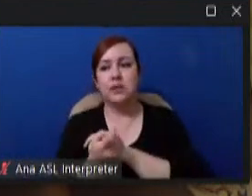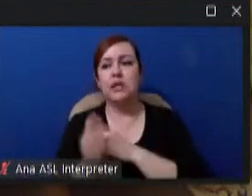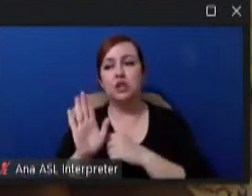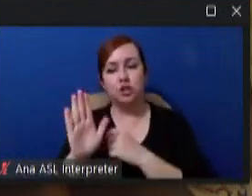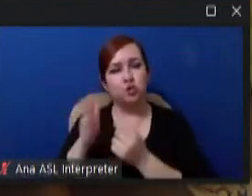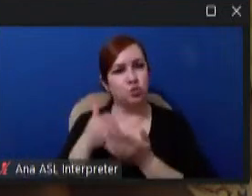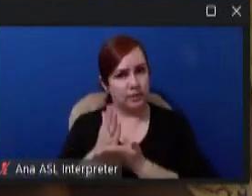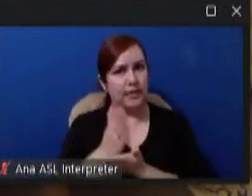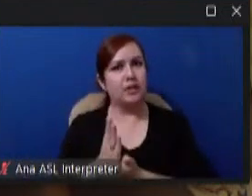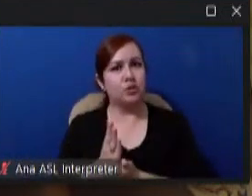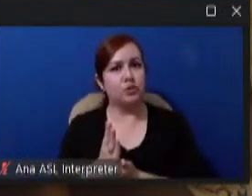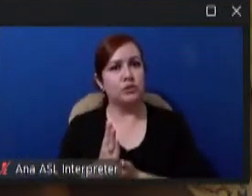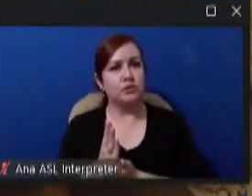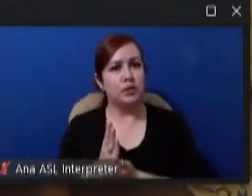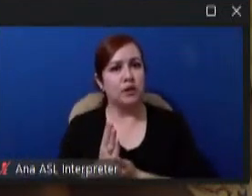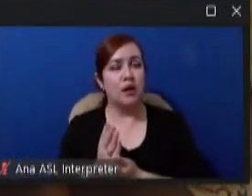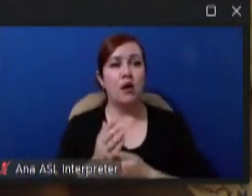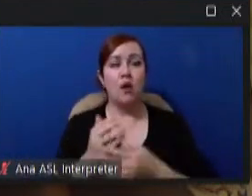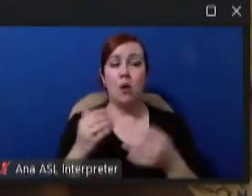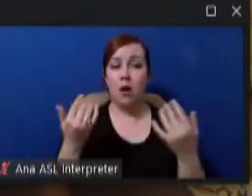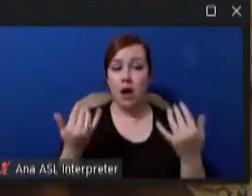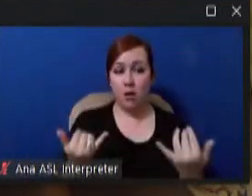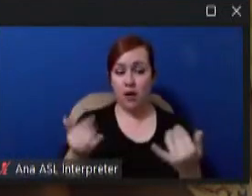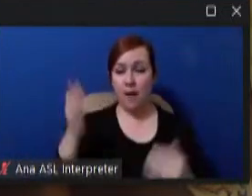another violation of their rights.